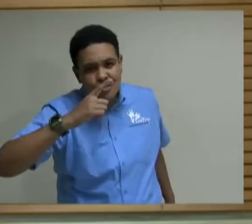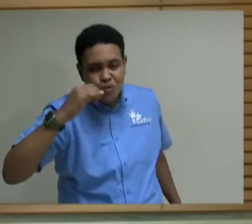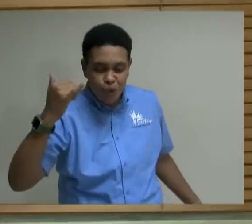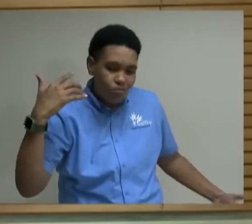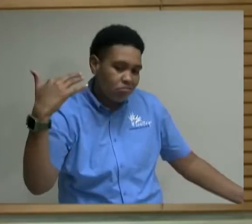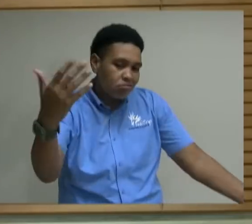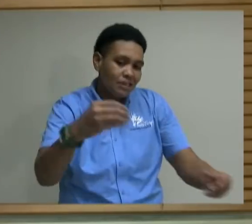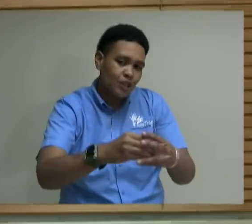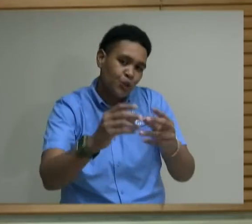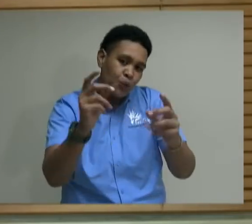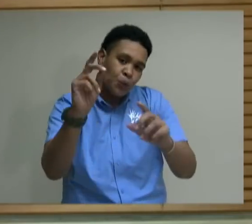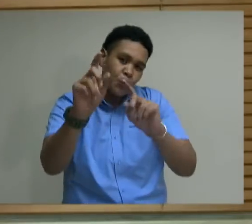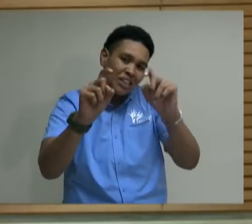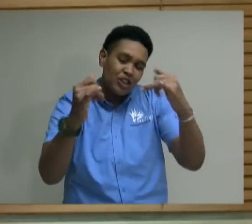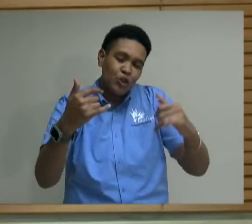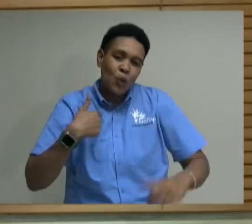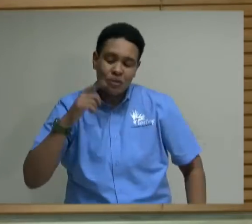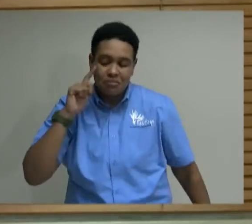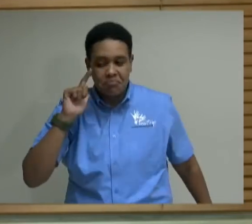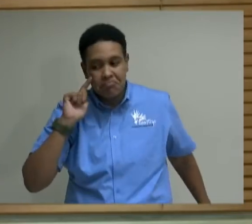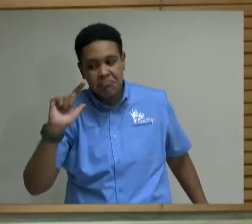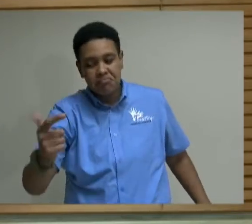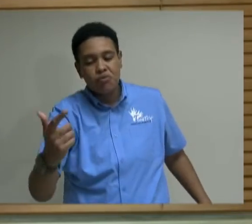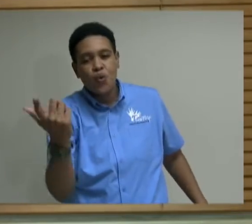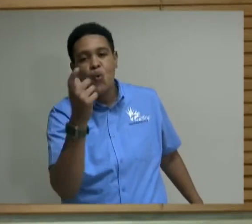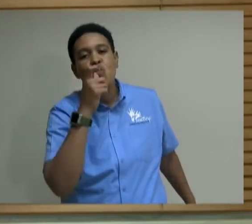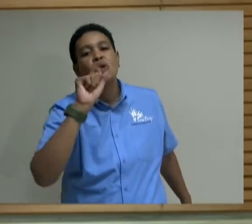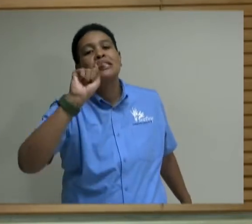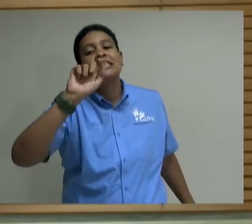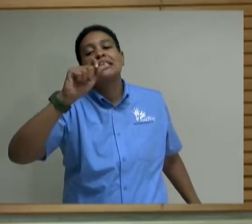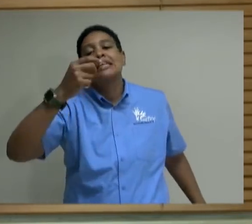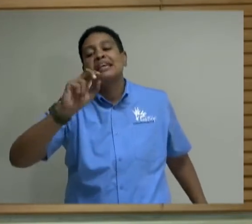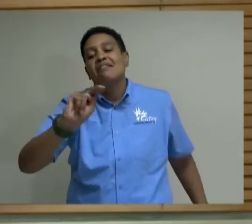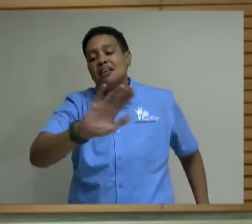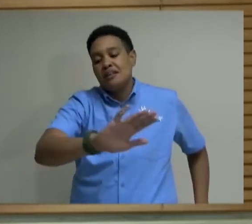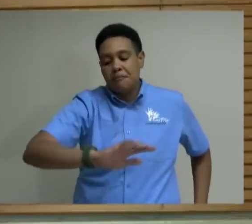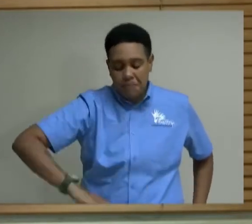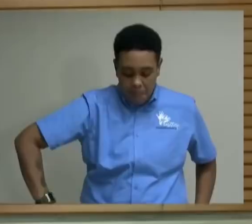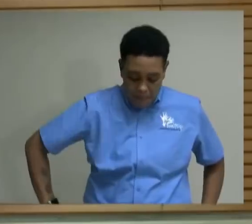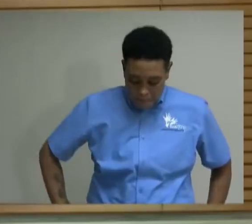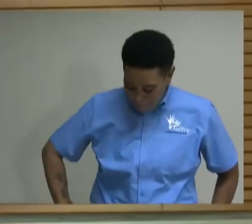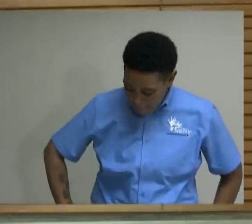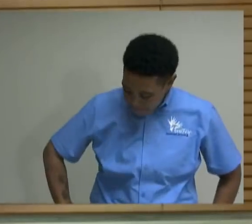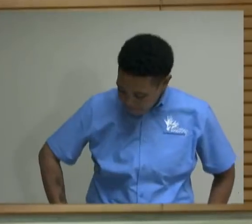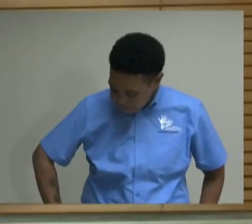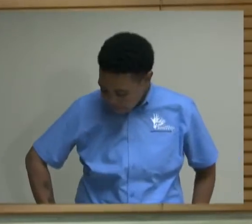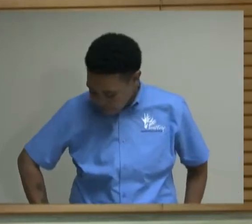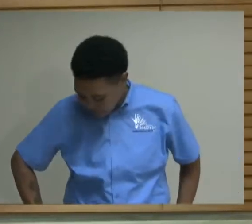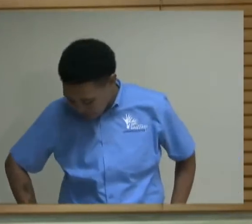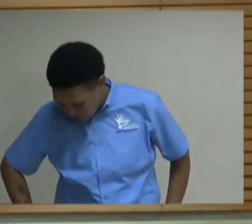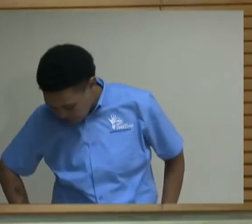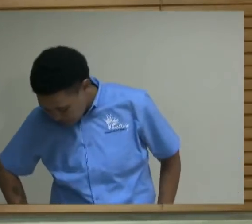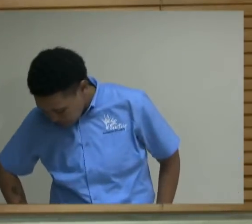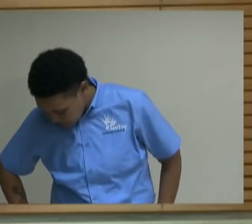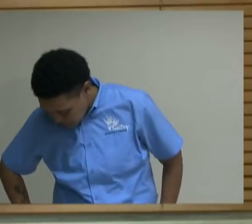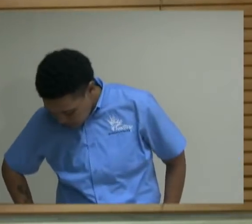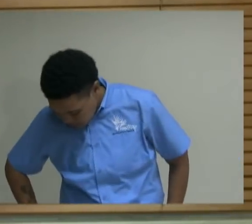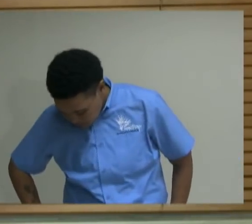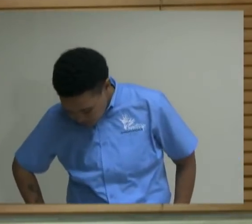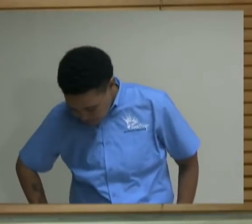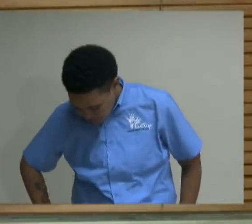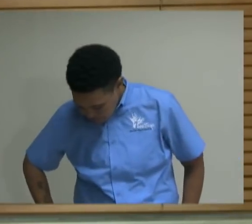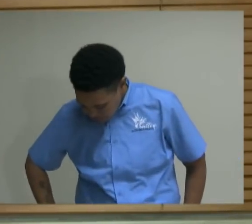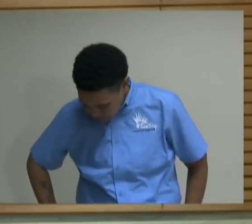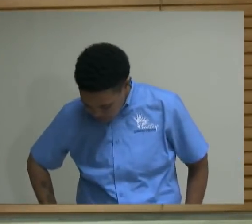questions. And so I'll hand over to Stephen. Thanks very much, Minister. Just inviting our media colleagues to use